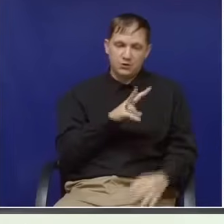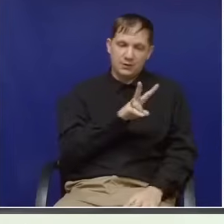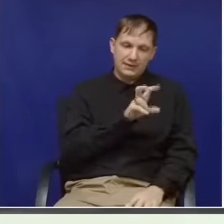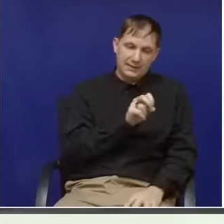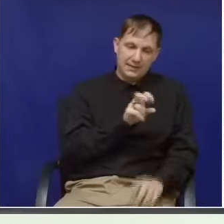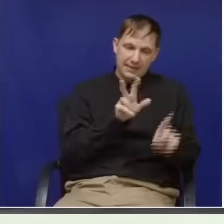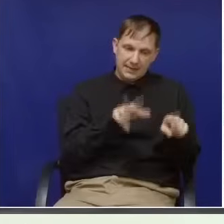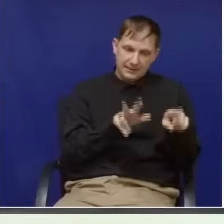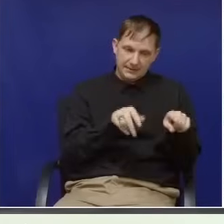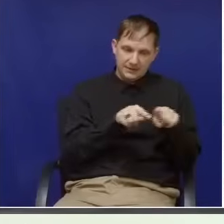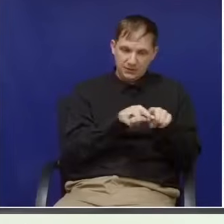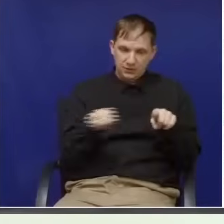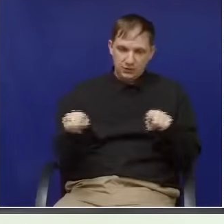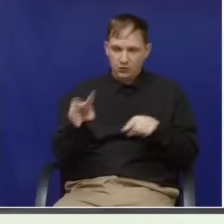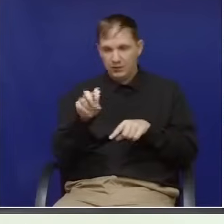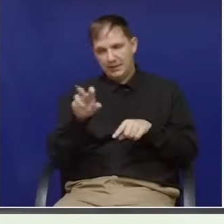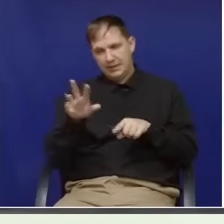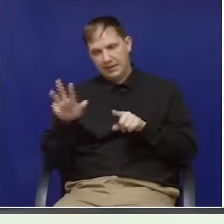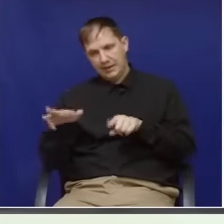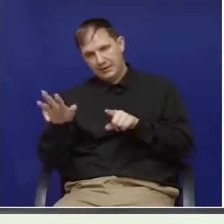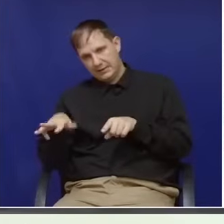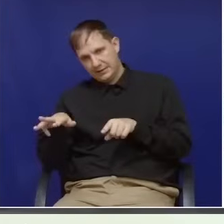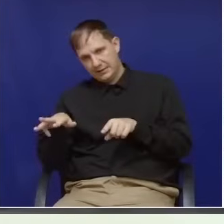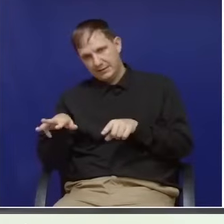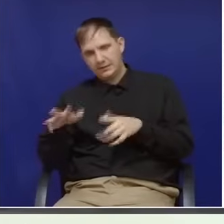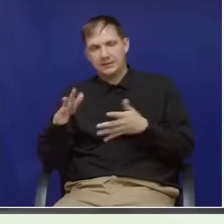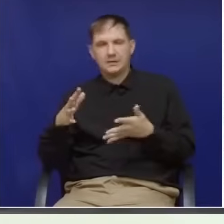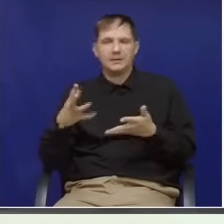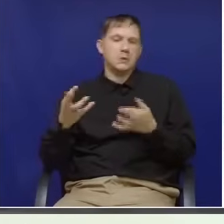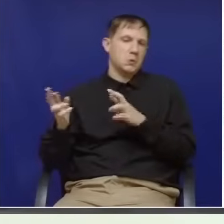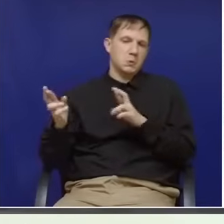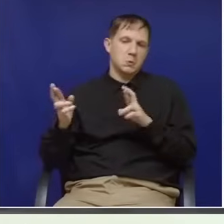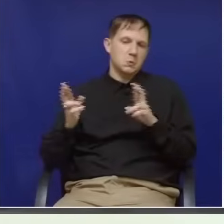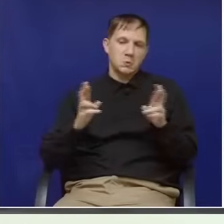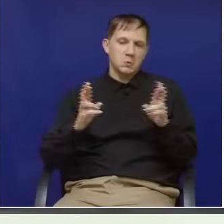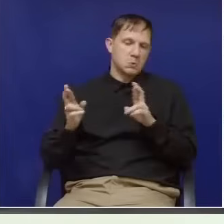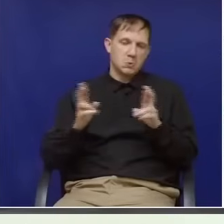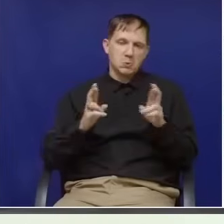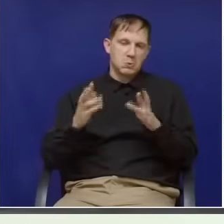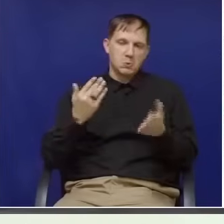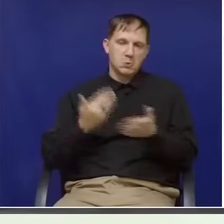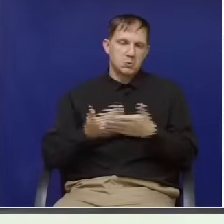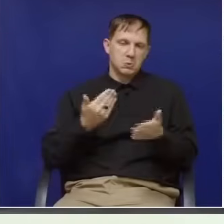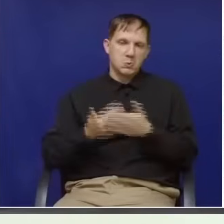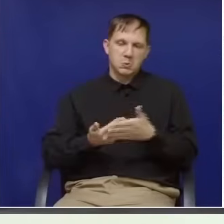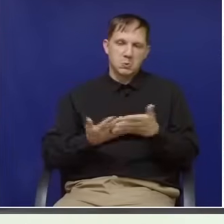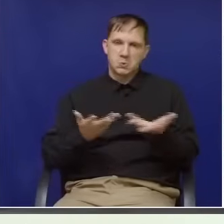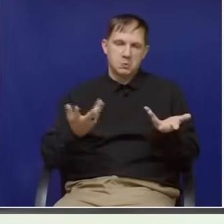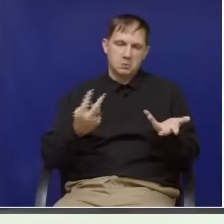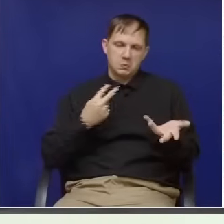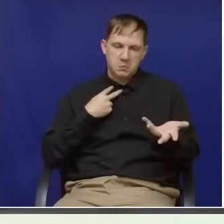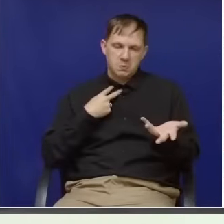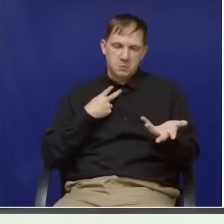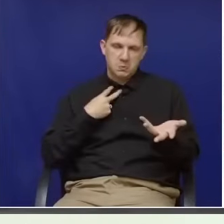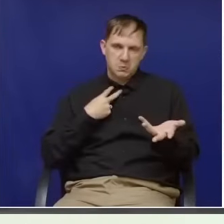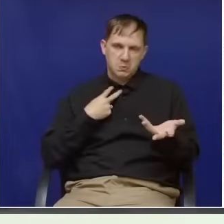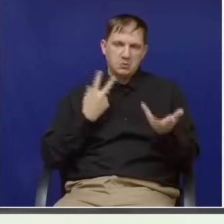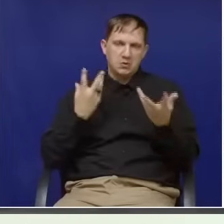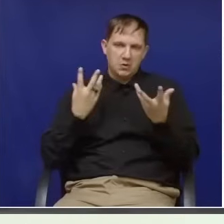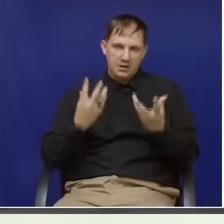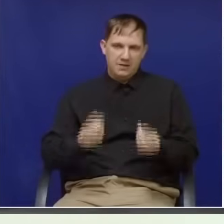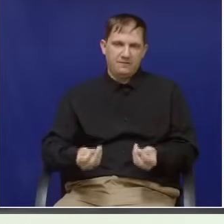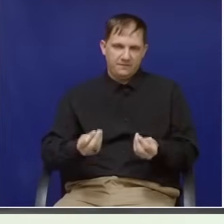to 2019 financial year is not readily available. And therefore, what we